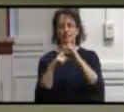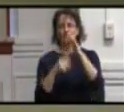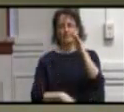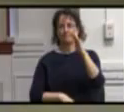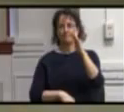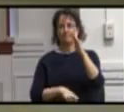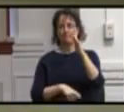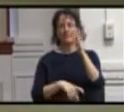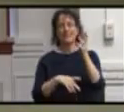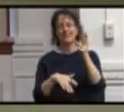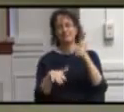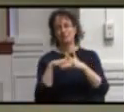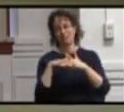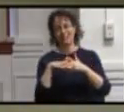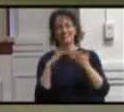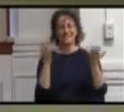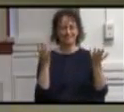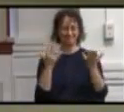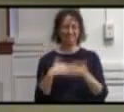break.